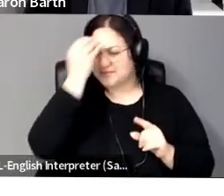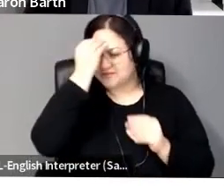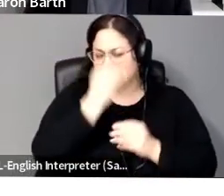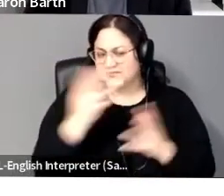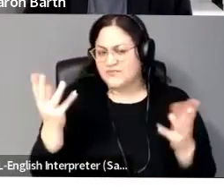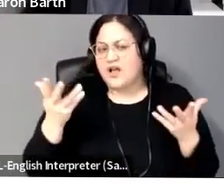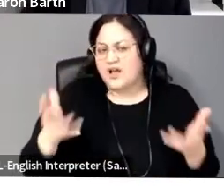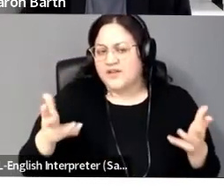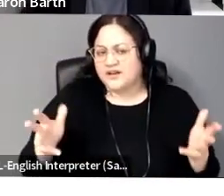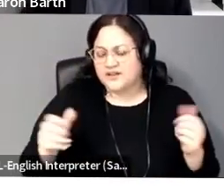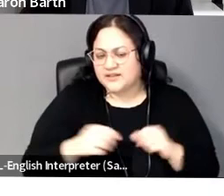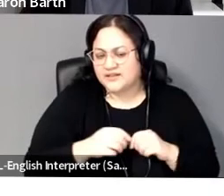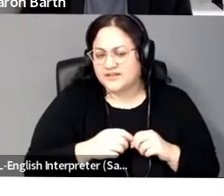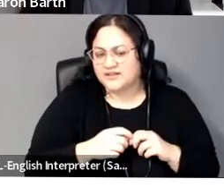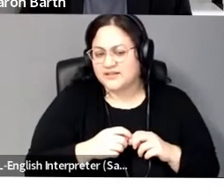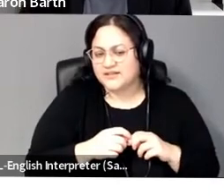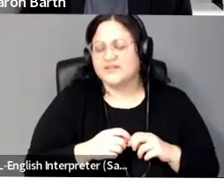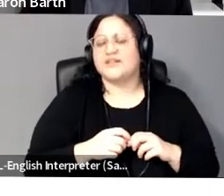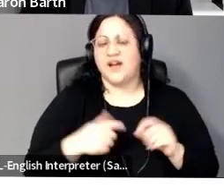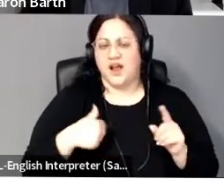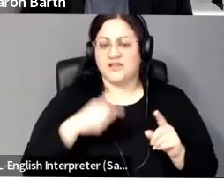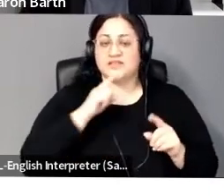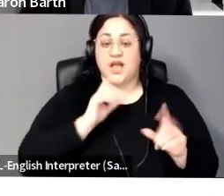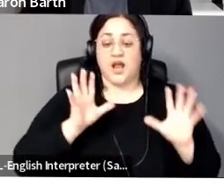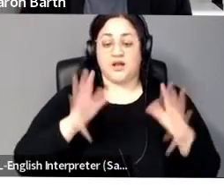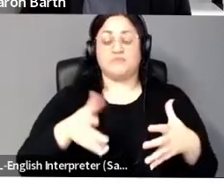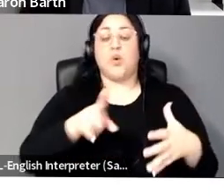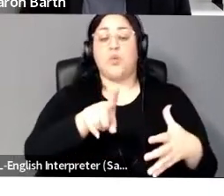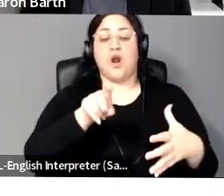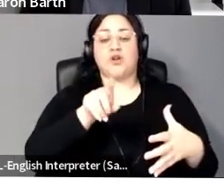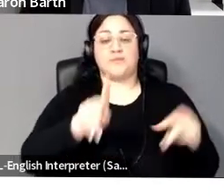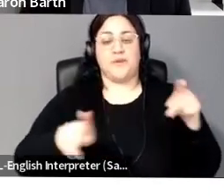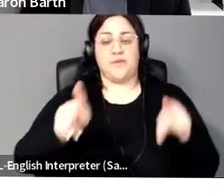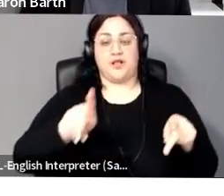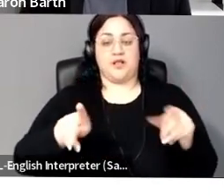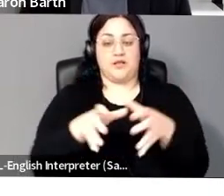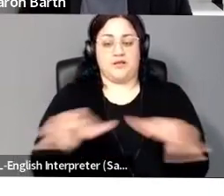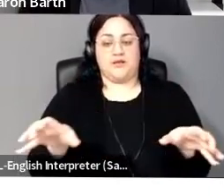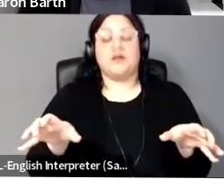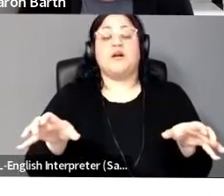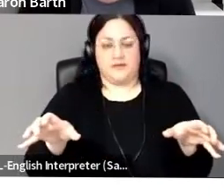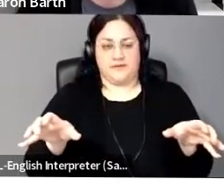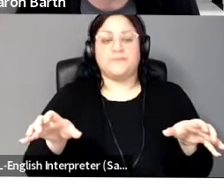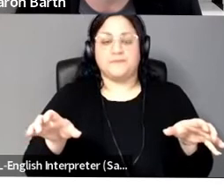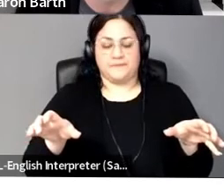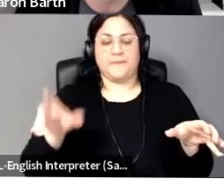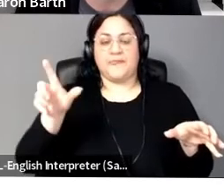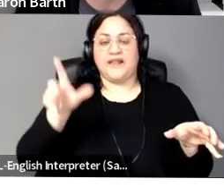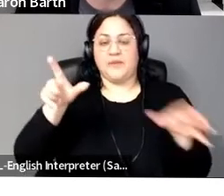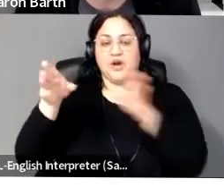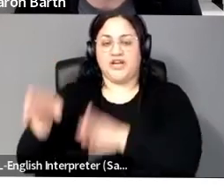you at the beginning, out of 100 people, 30 are librarians and 70 are